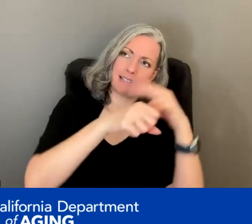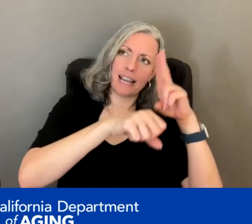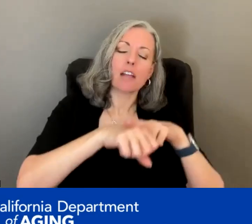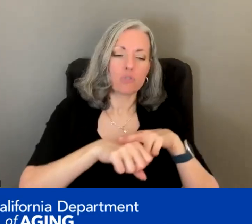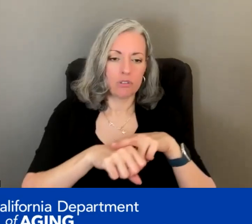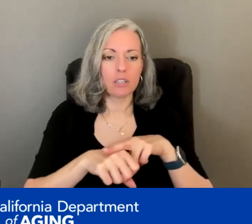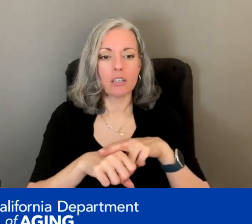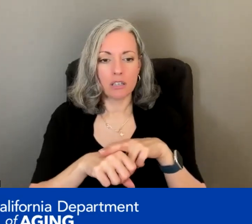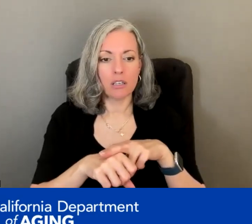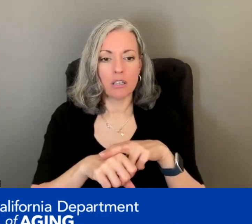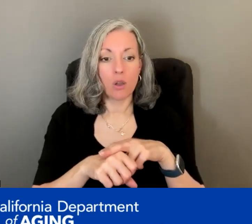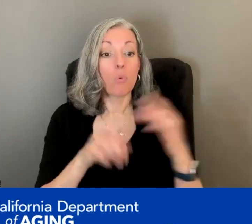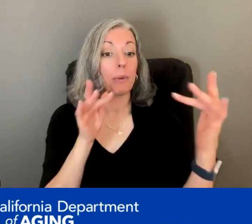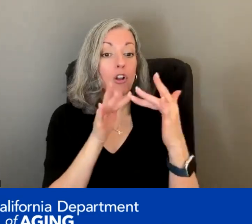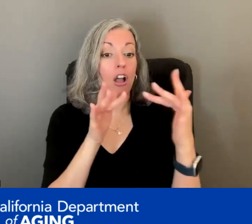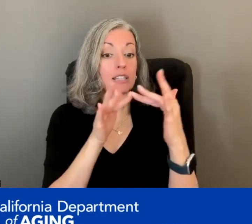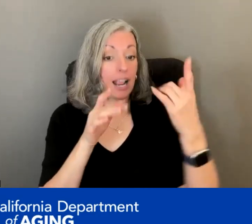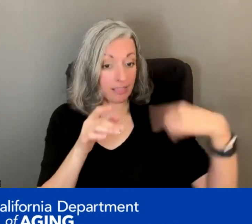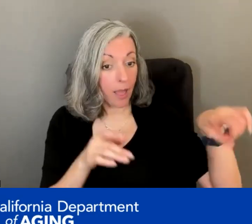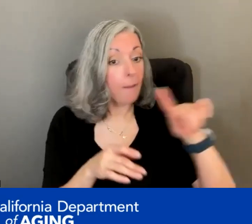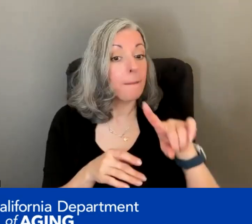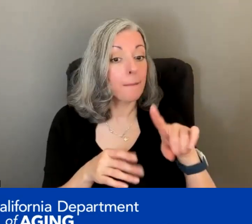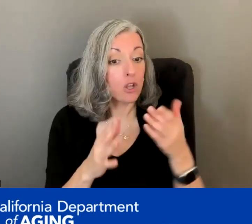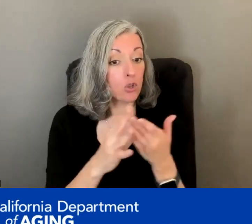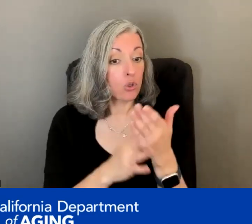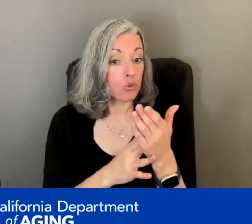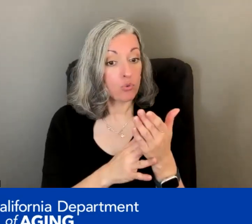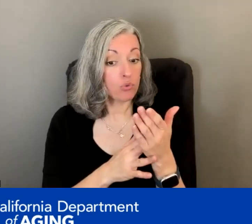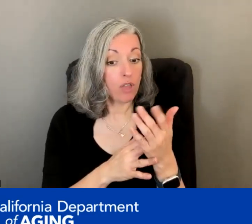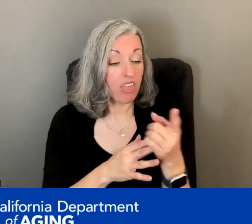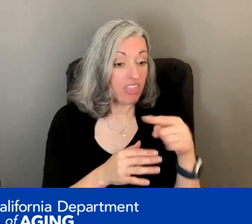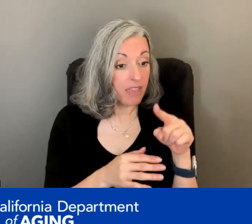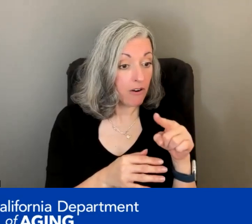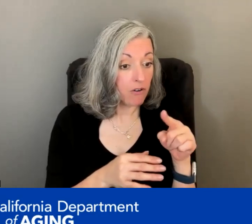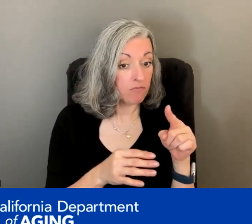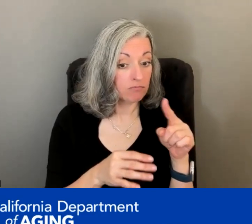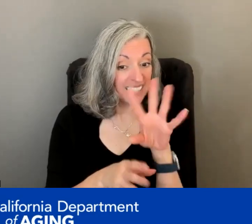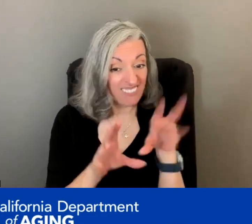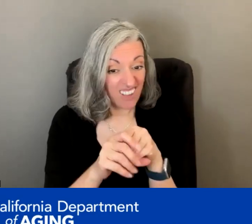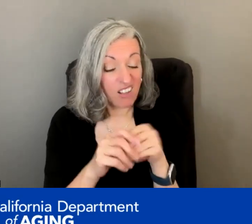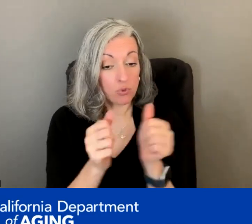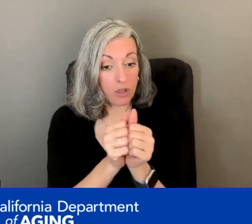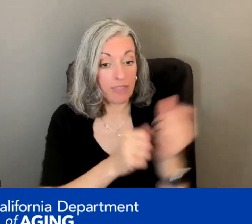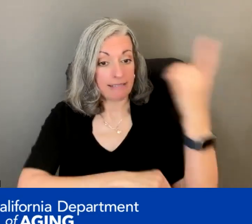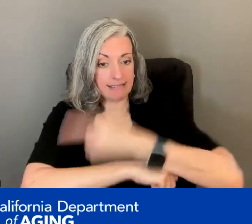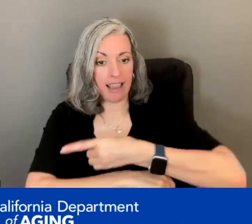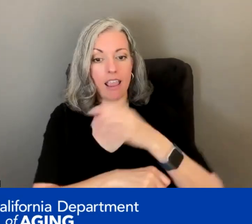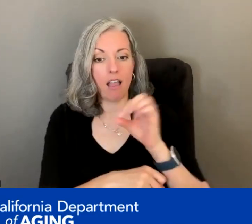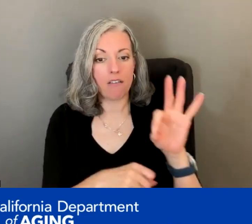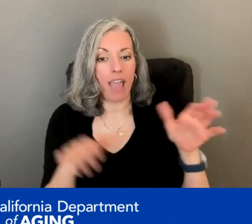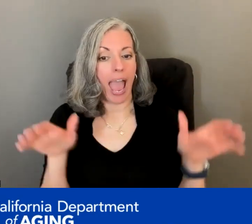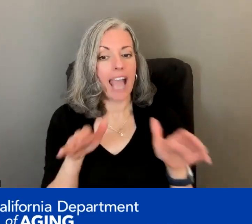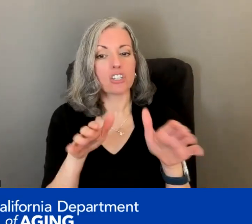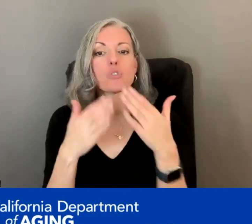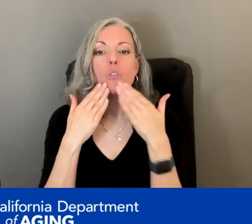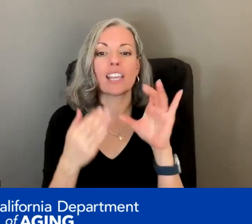will definitely be reaching out to them through that effort to engage in the Day of Action. So thank you, Cheryl, for